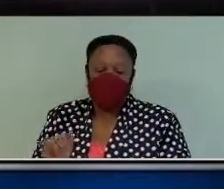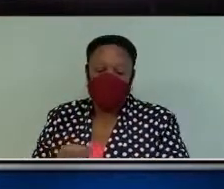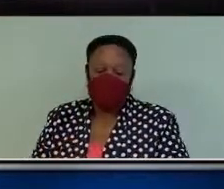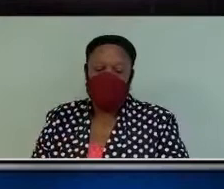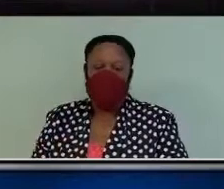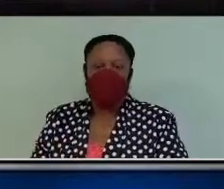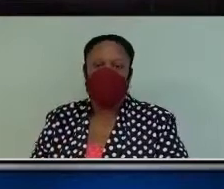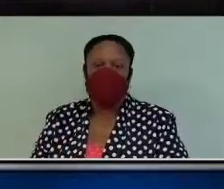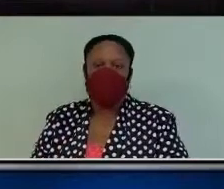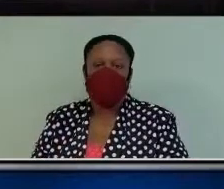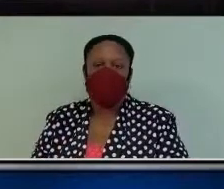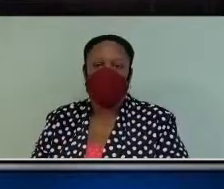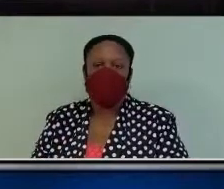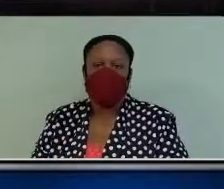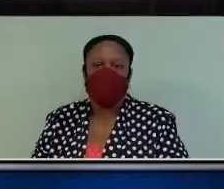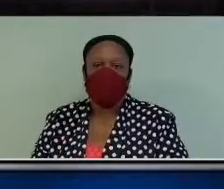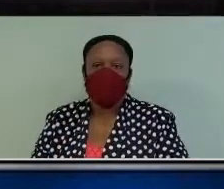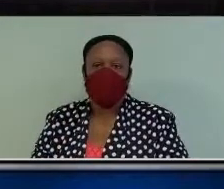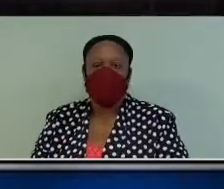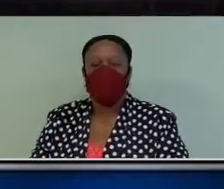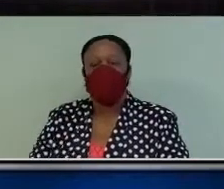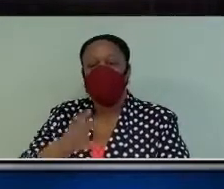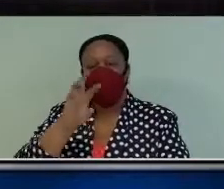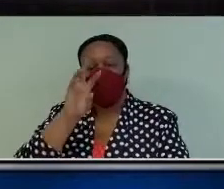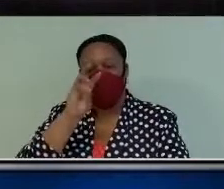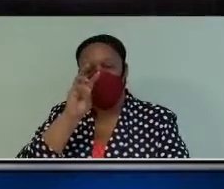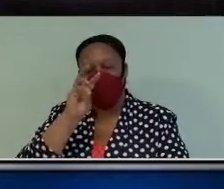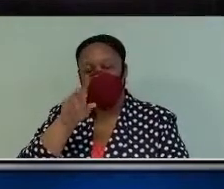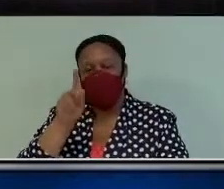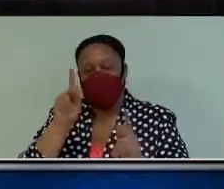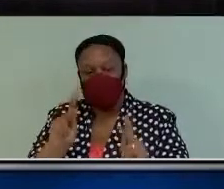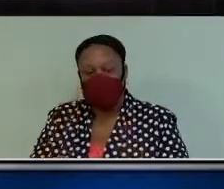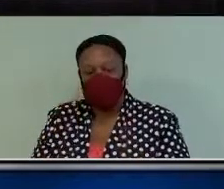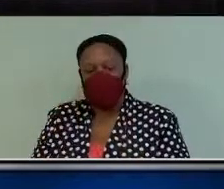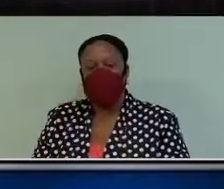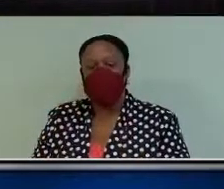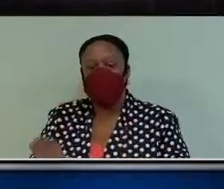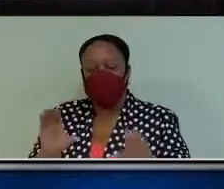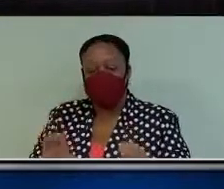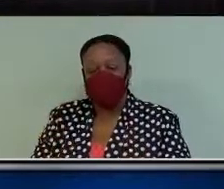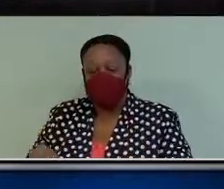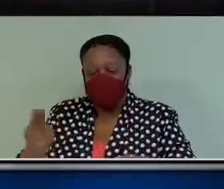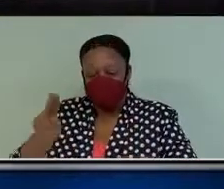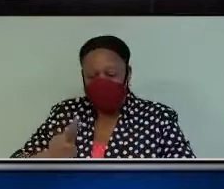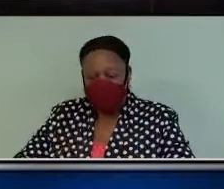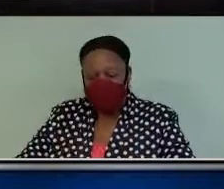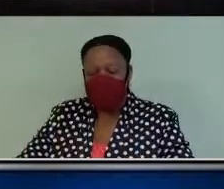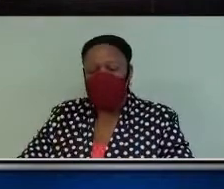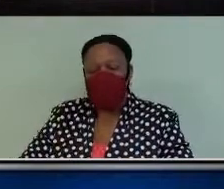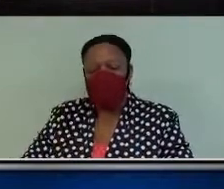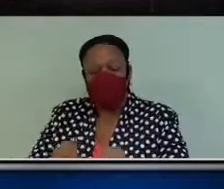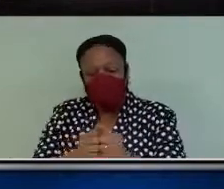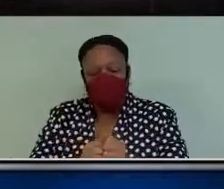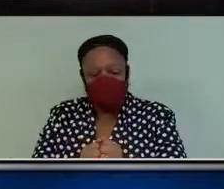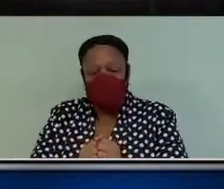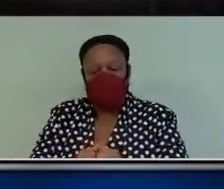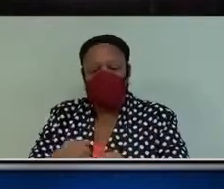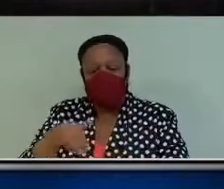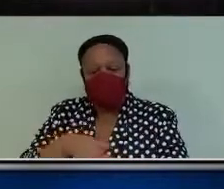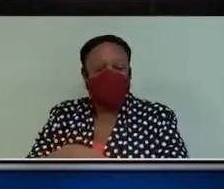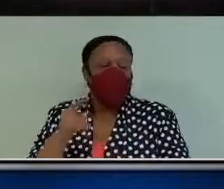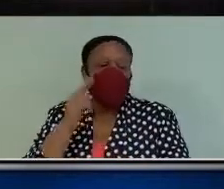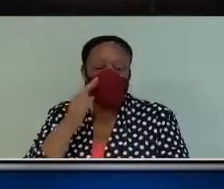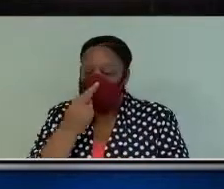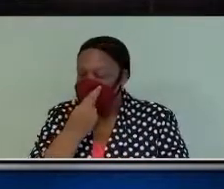observed. Six members of the same family can now sit together at a table in a restaurant.